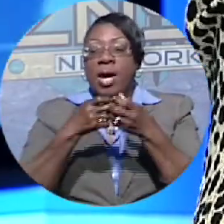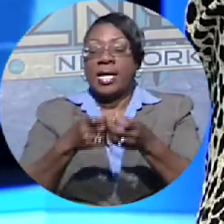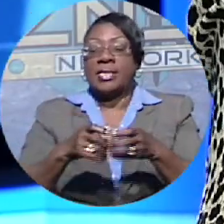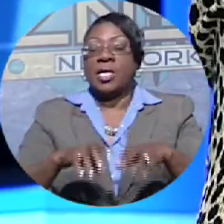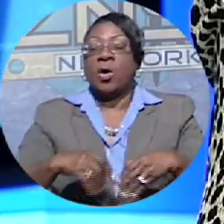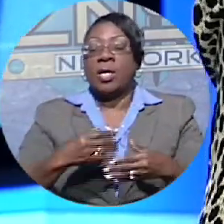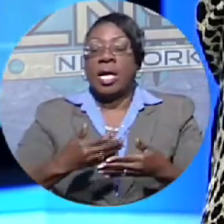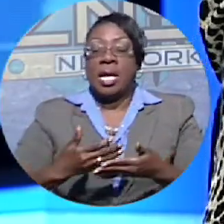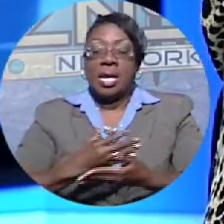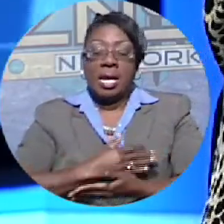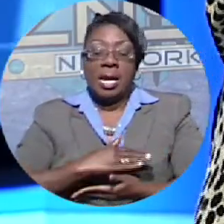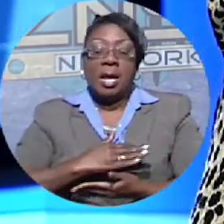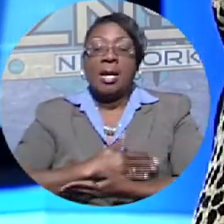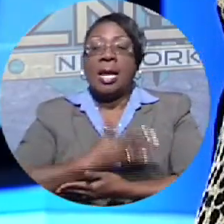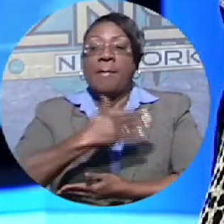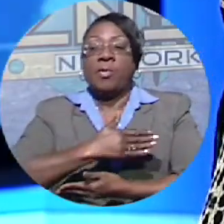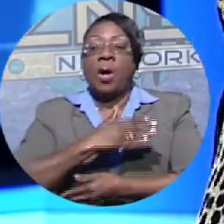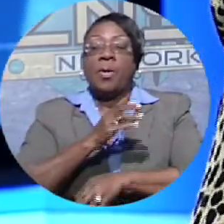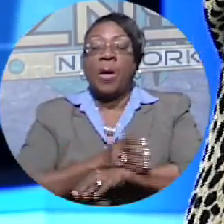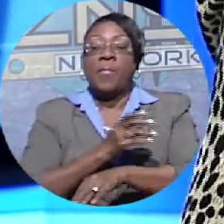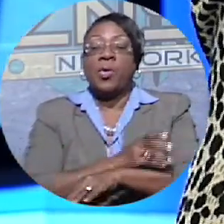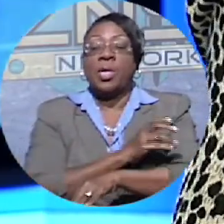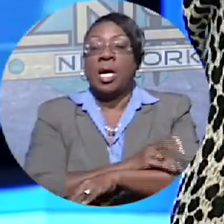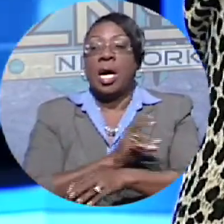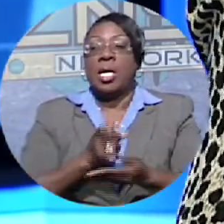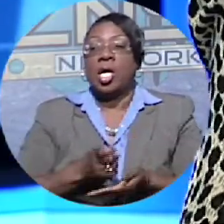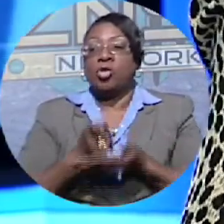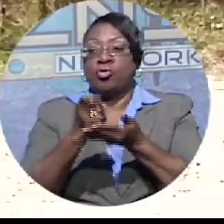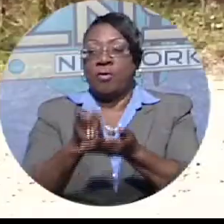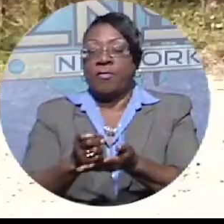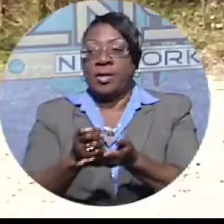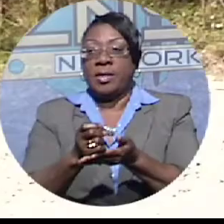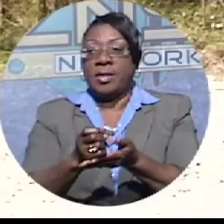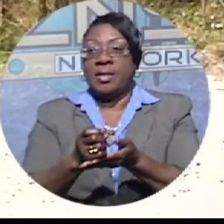his reaction after he found out that he was the winner. Me?